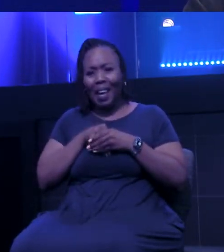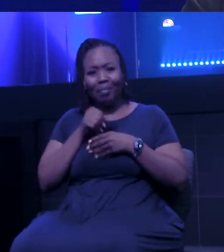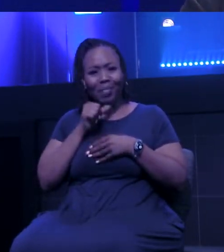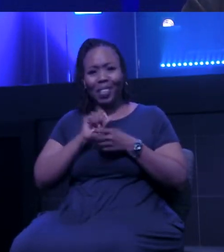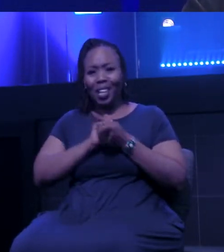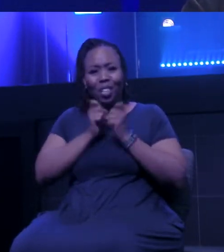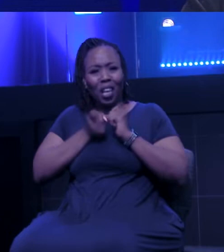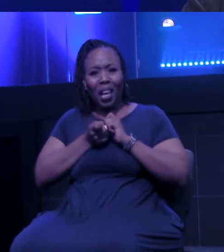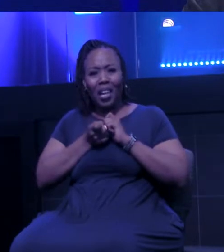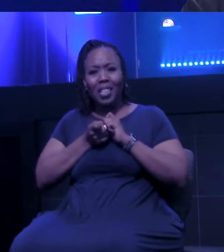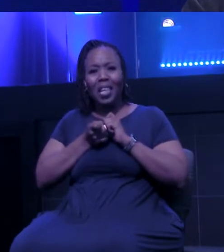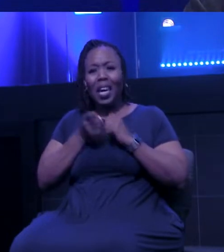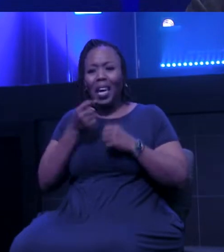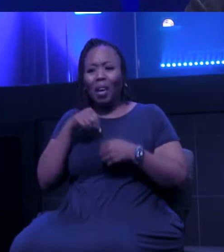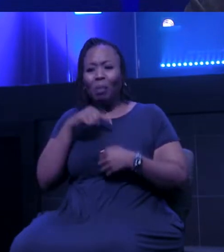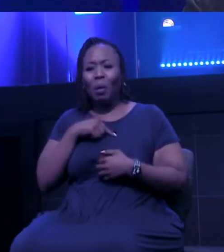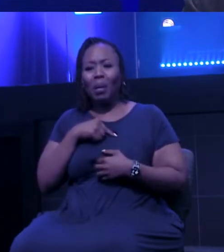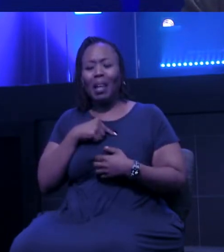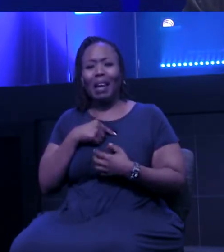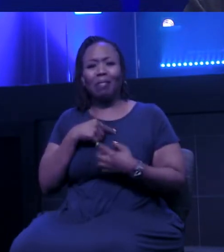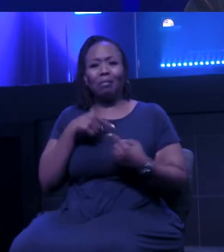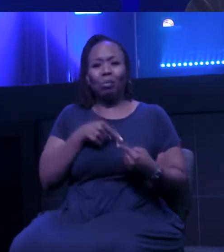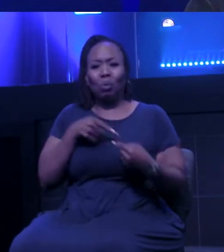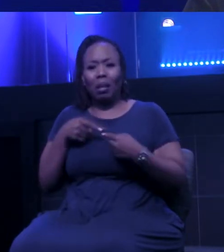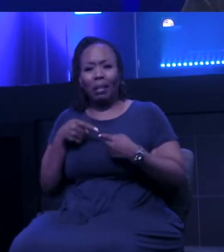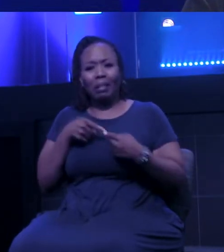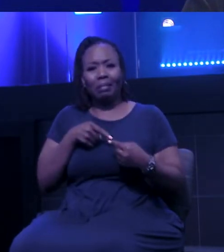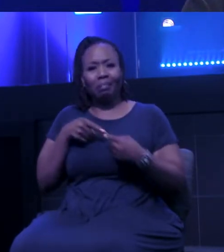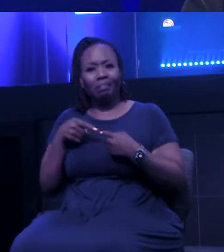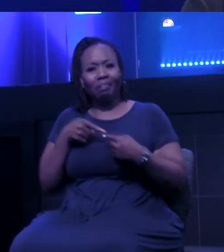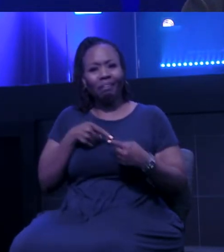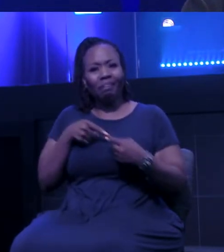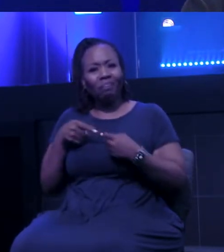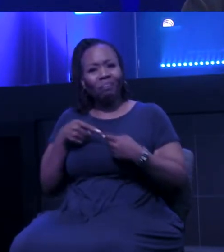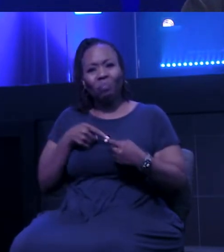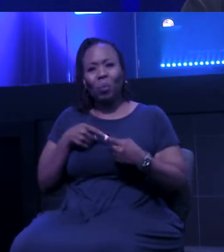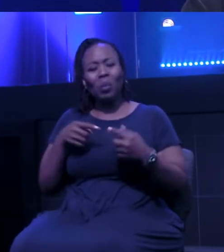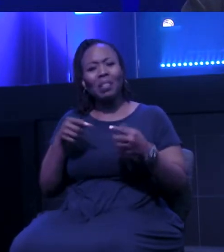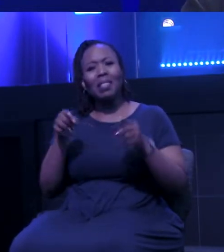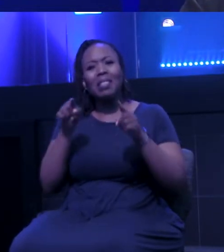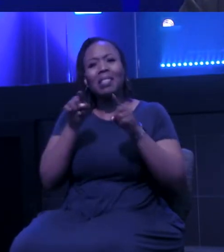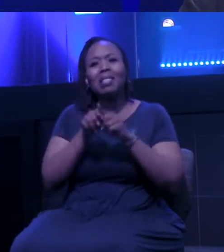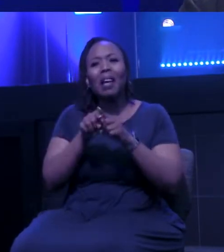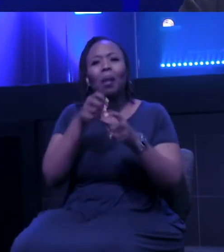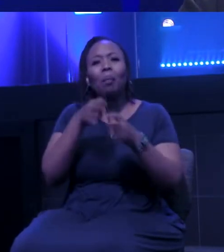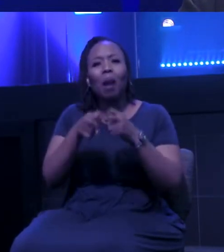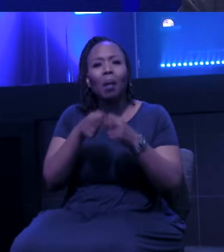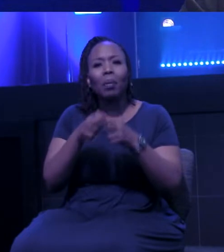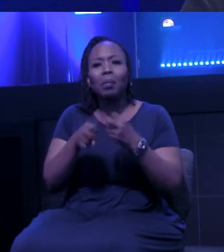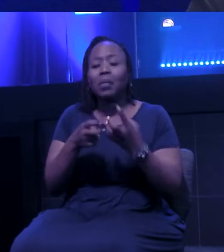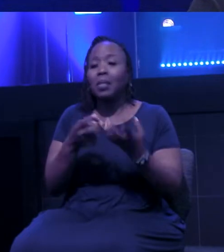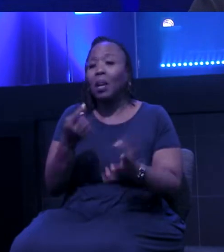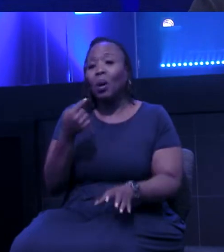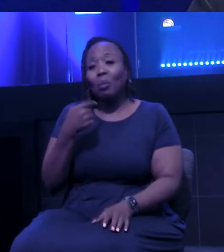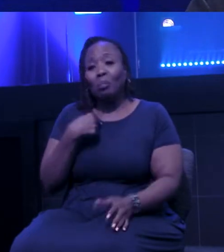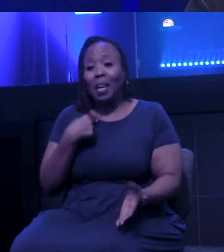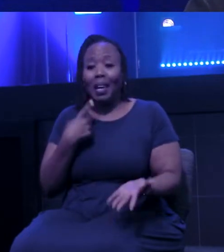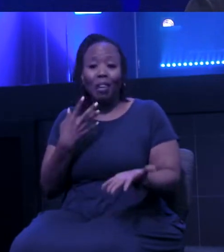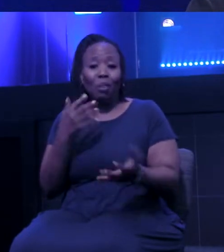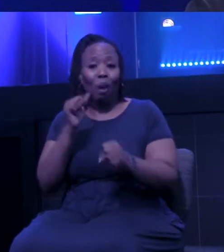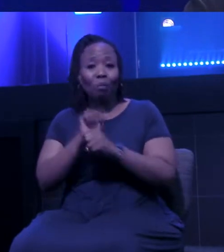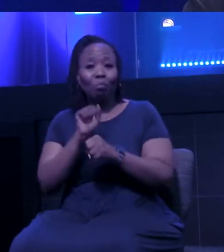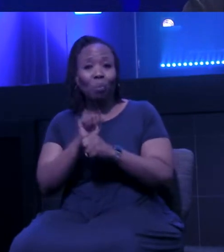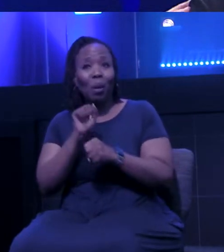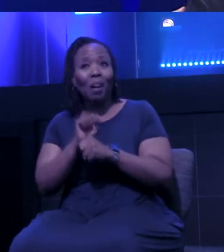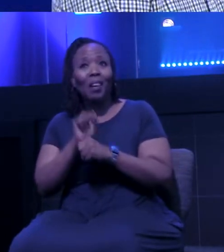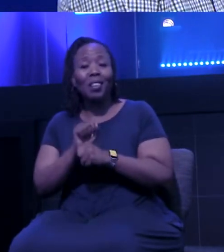still struggling with the same struggles, with the same battles, and so I was an altar boy for many years,